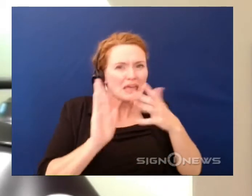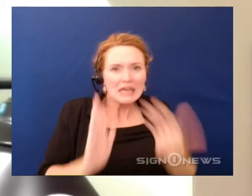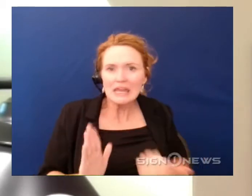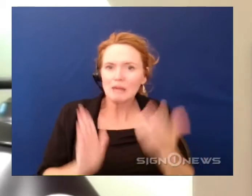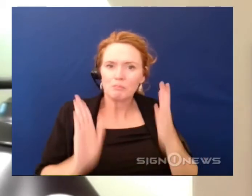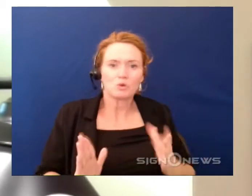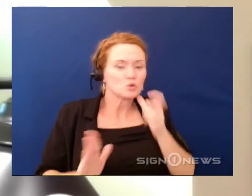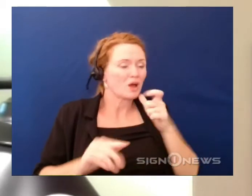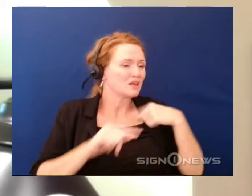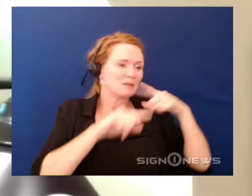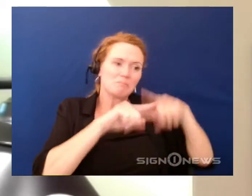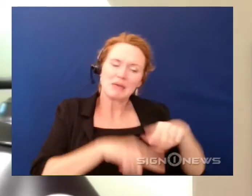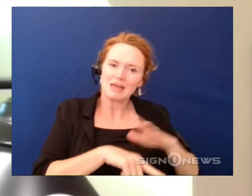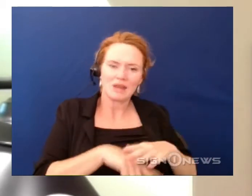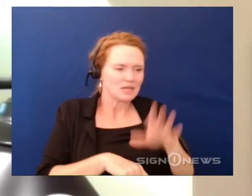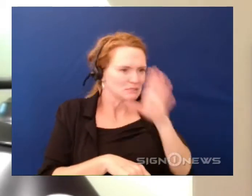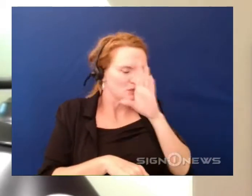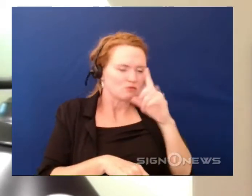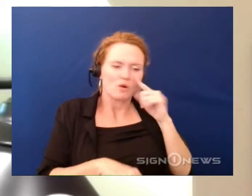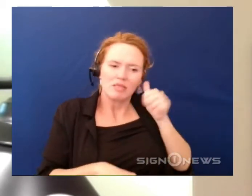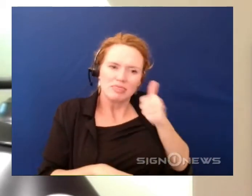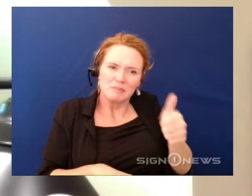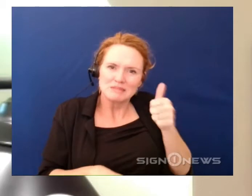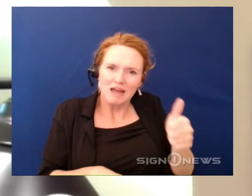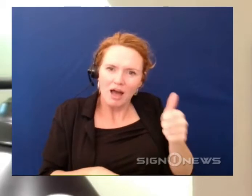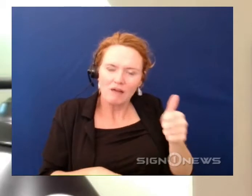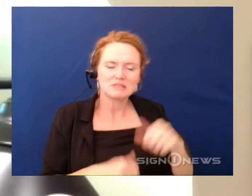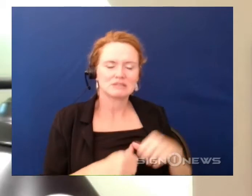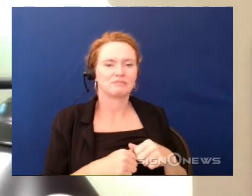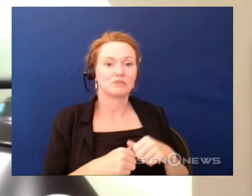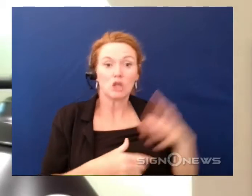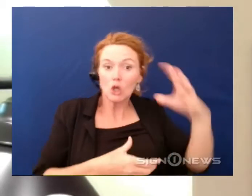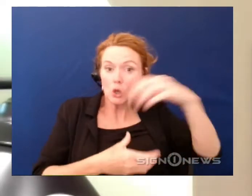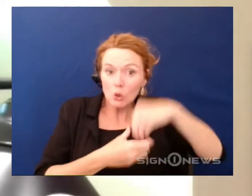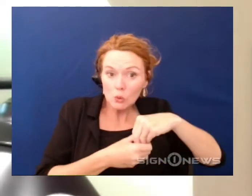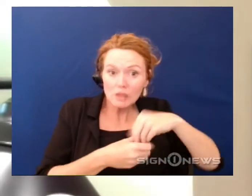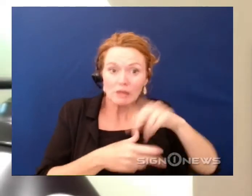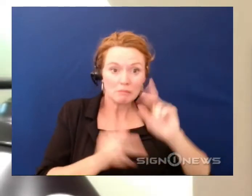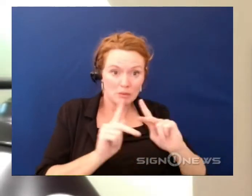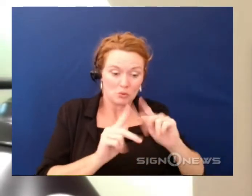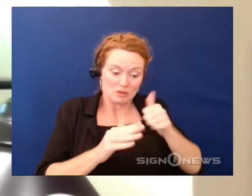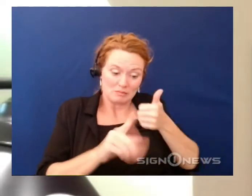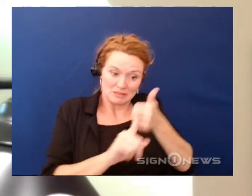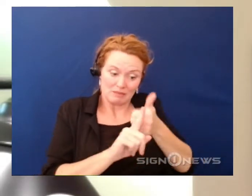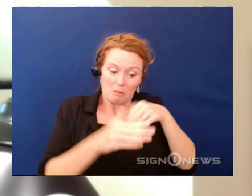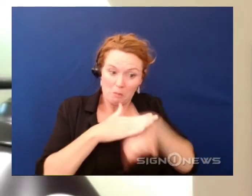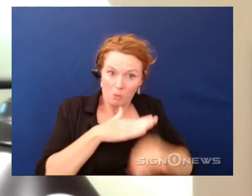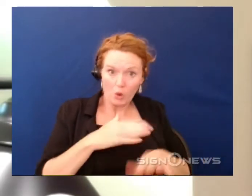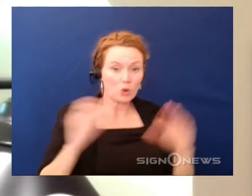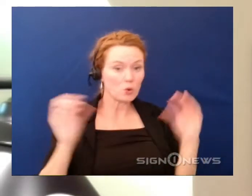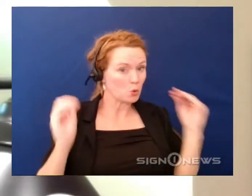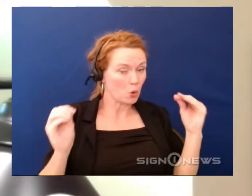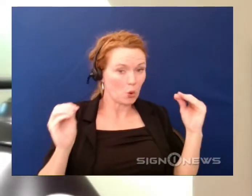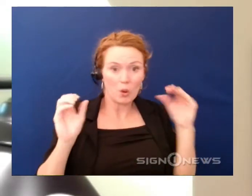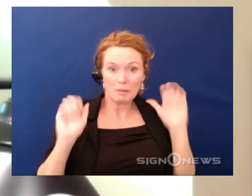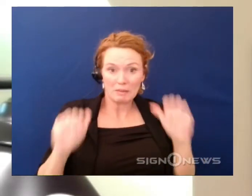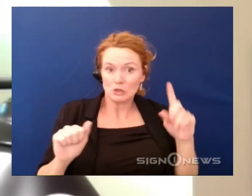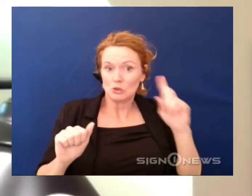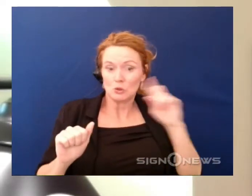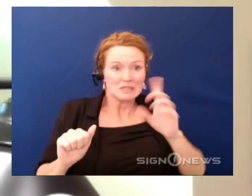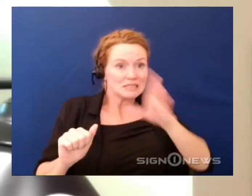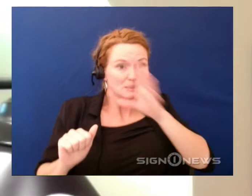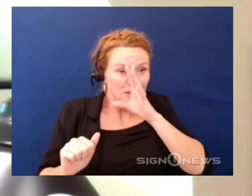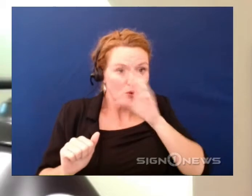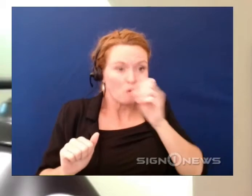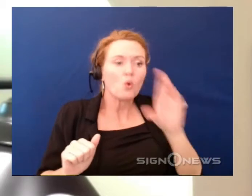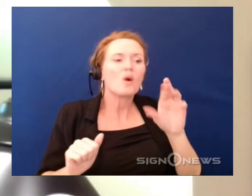on speech to be heard and understood, including people who are born without the ability, as well as those who acquire speech